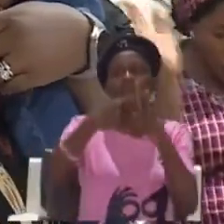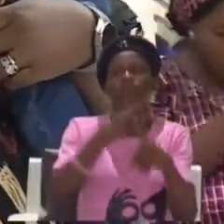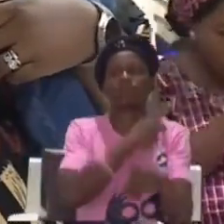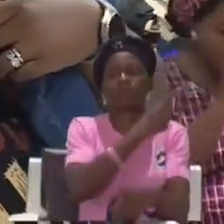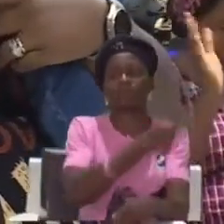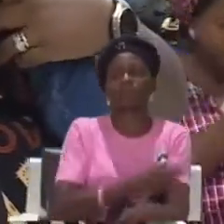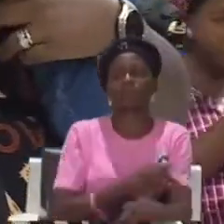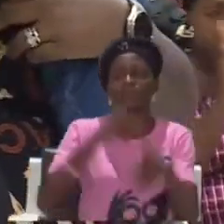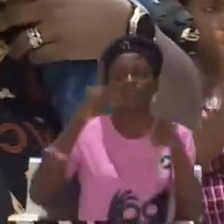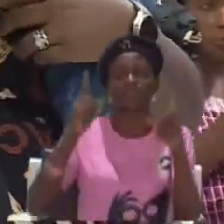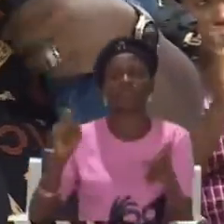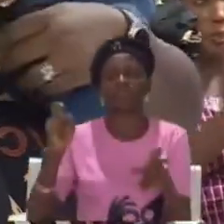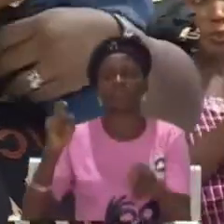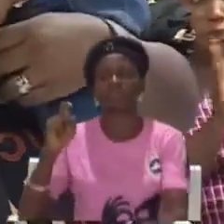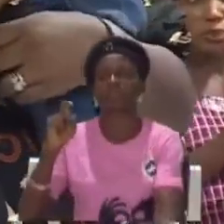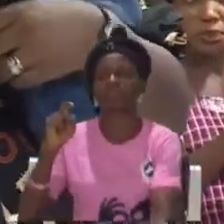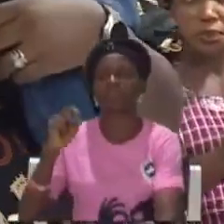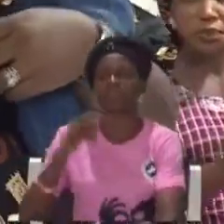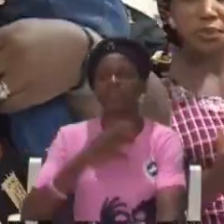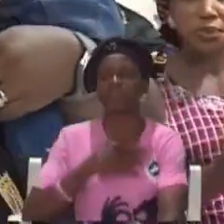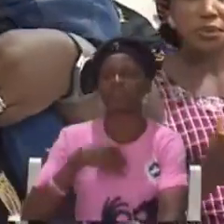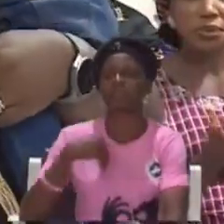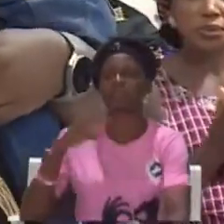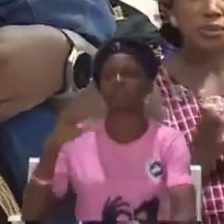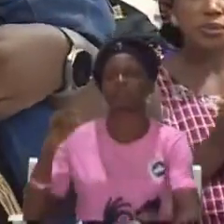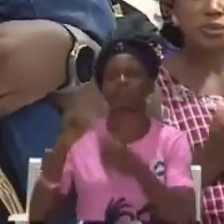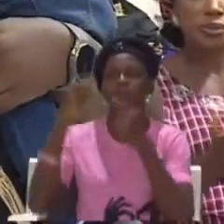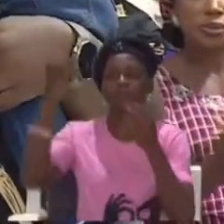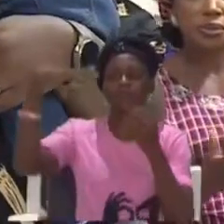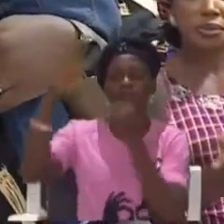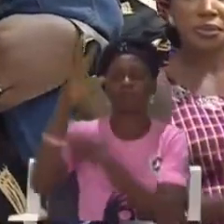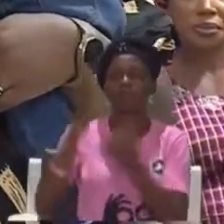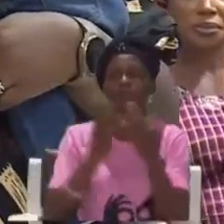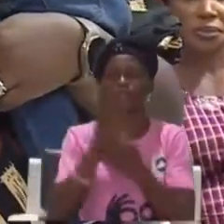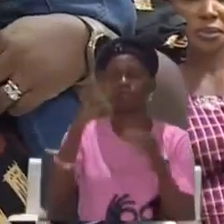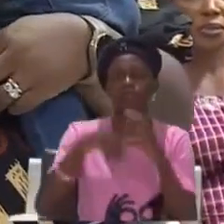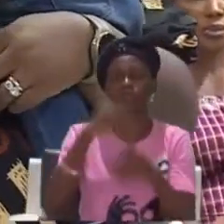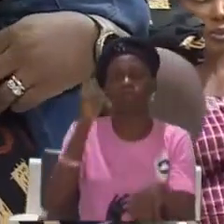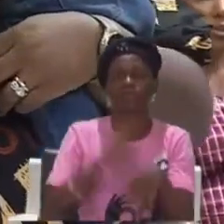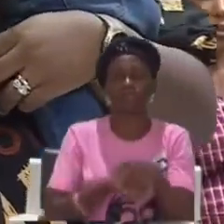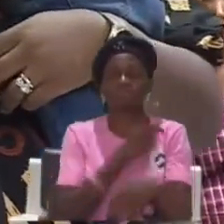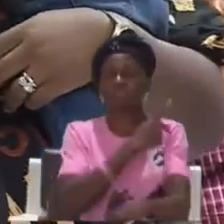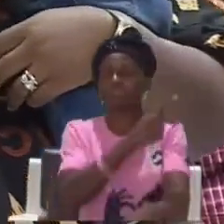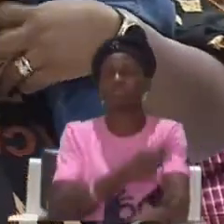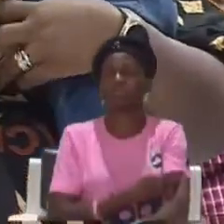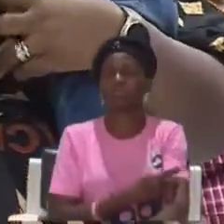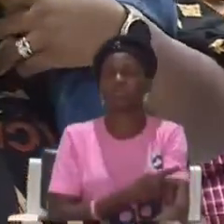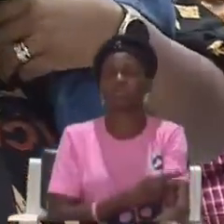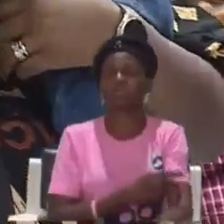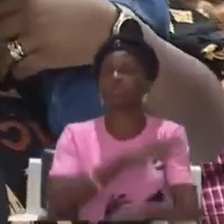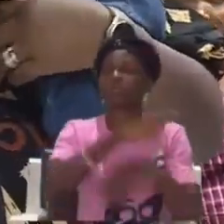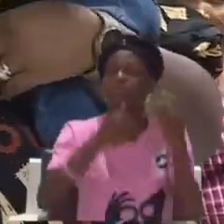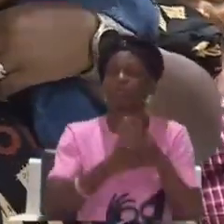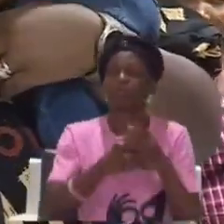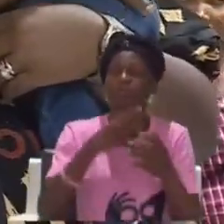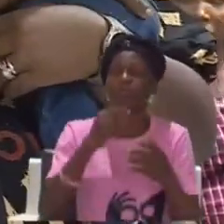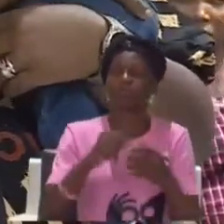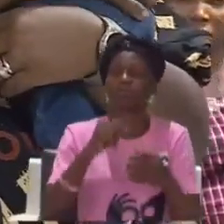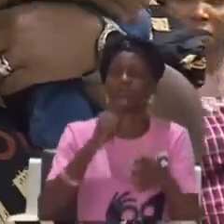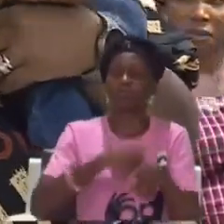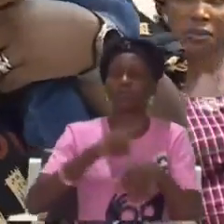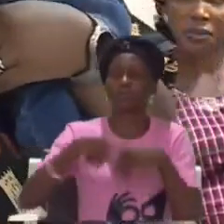pregnancy test. And by the special grace of God, throughout the pregnancy, all the moments we had to go